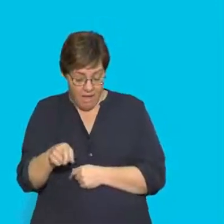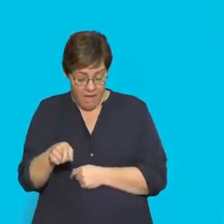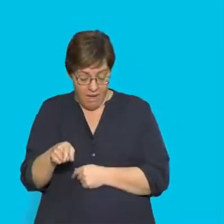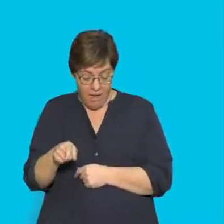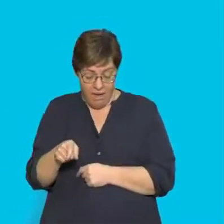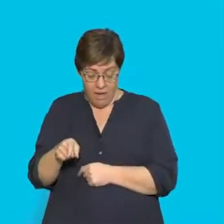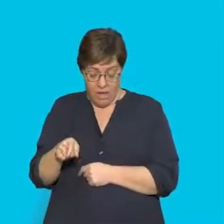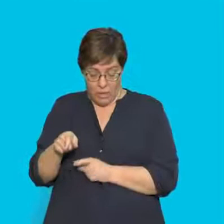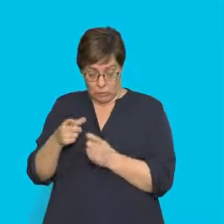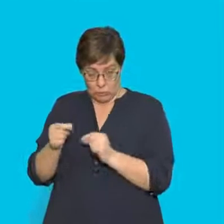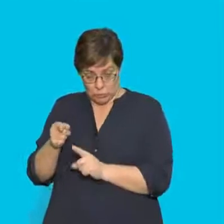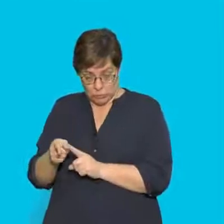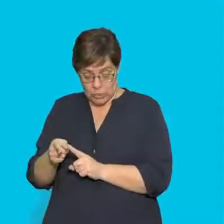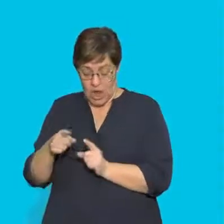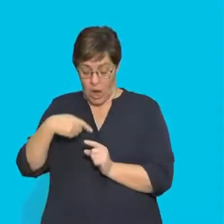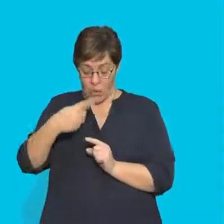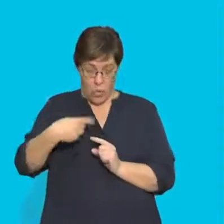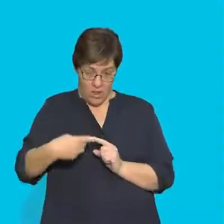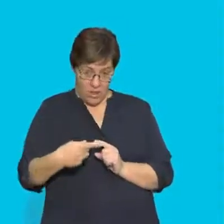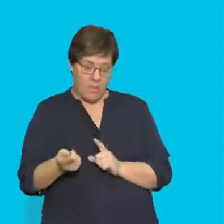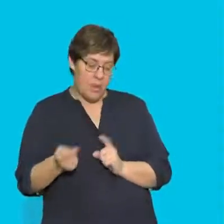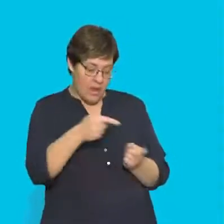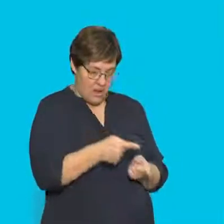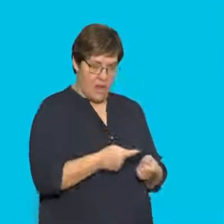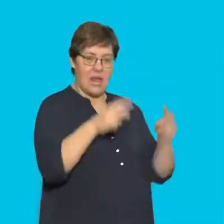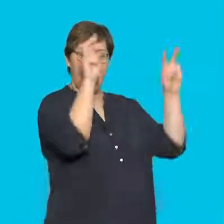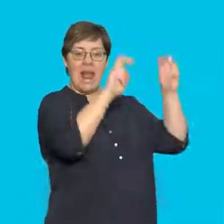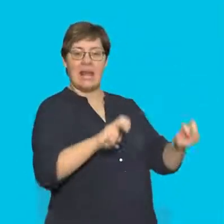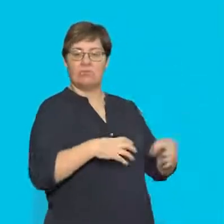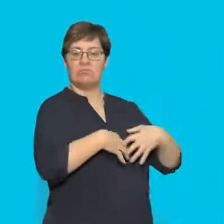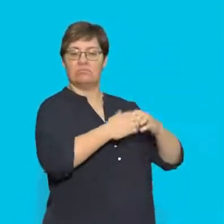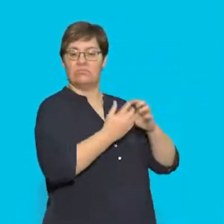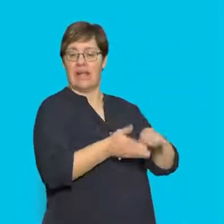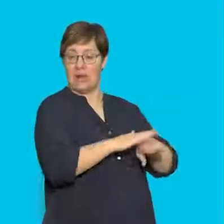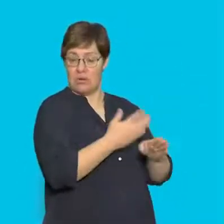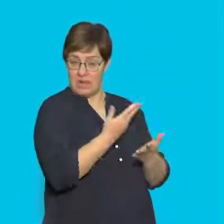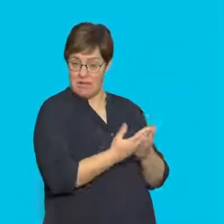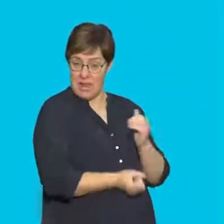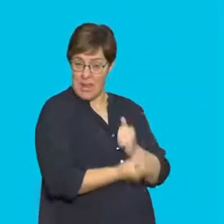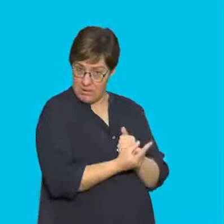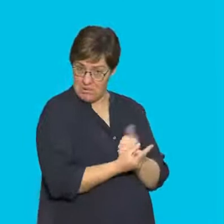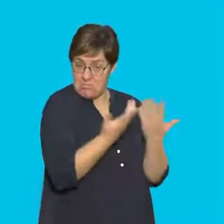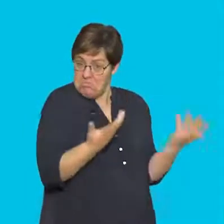and a coil, if we can make some sort of electric current. And so this is called